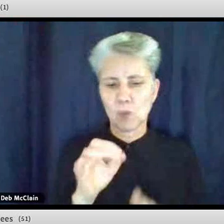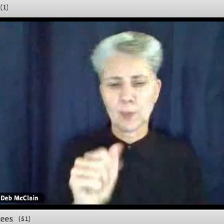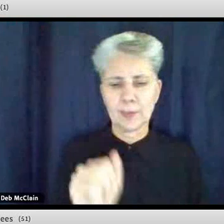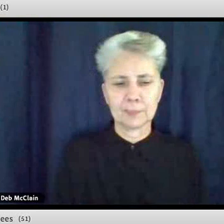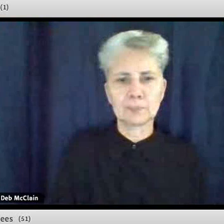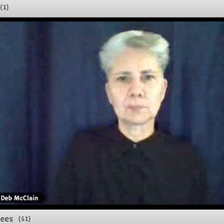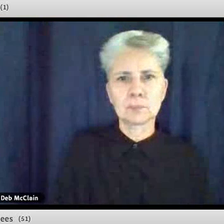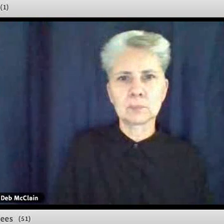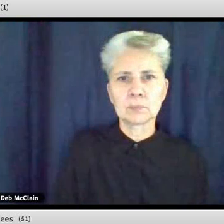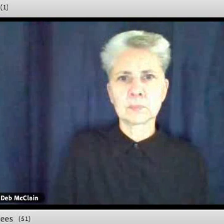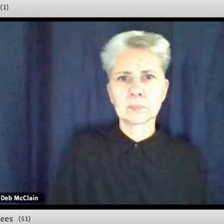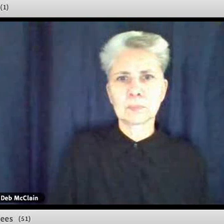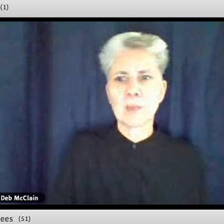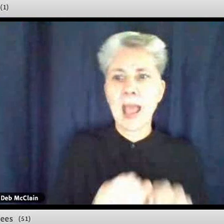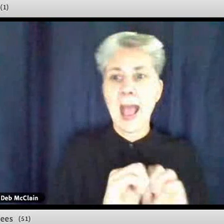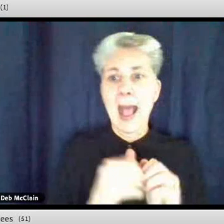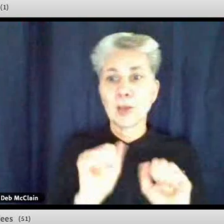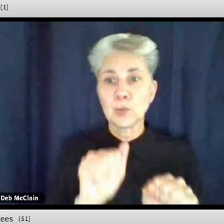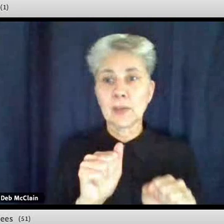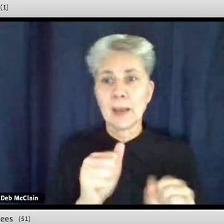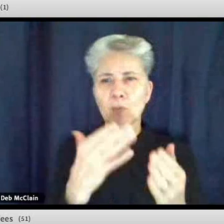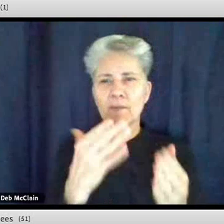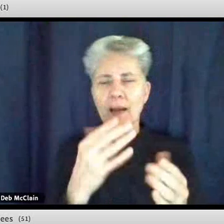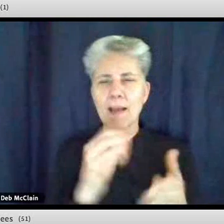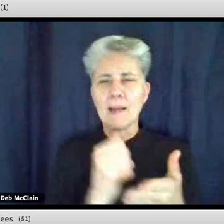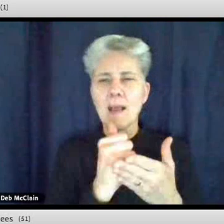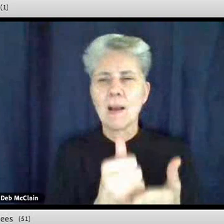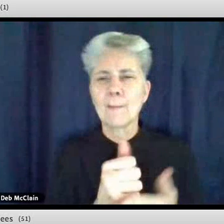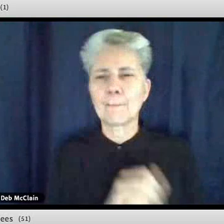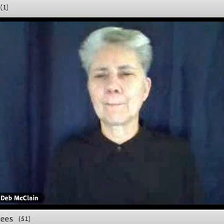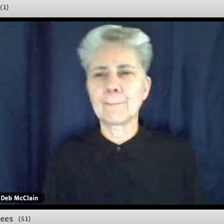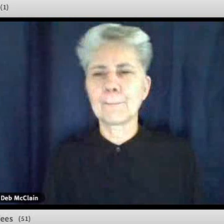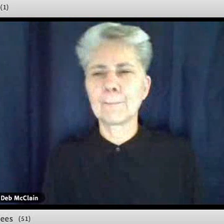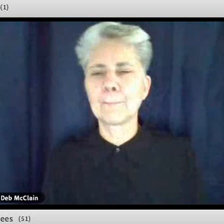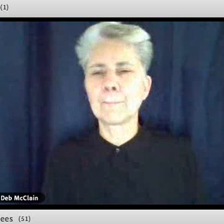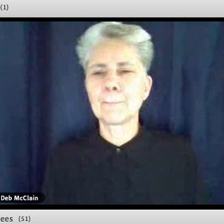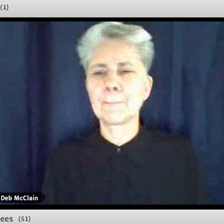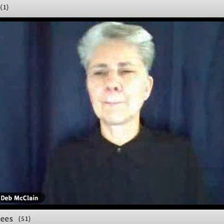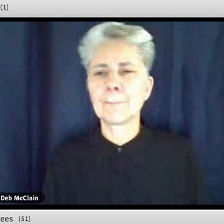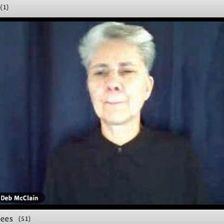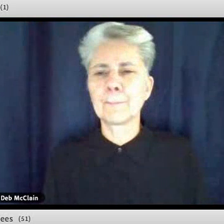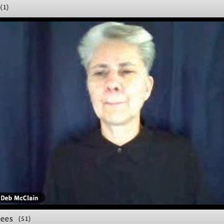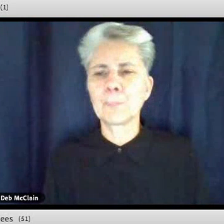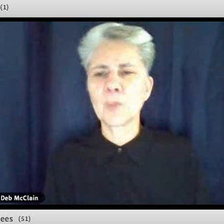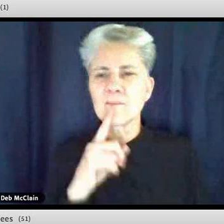really great examples from Florida about how you can provide help.